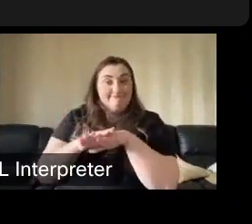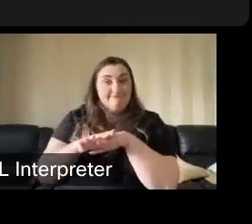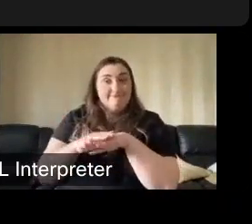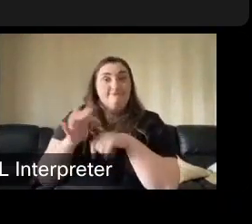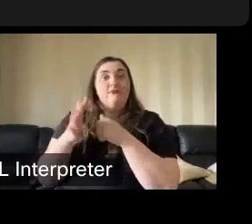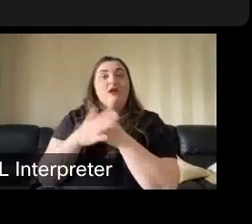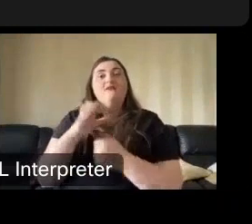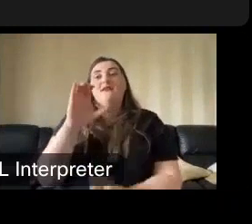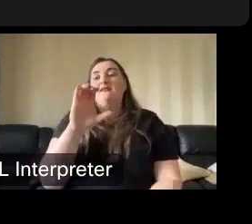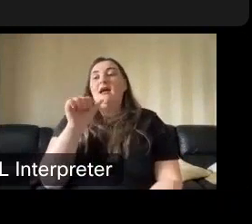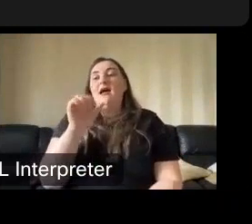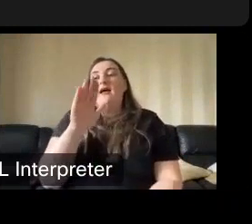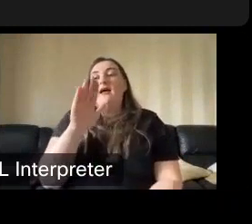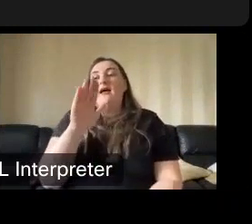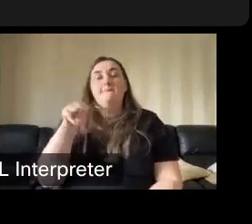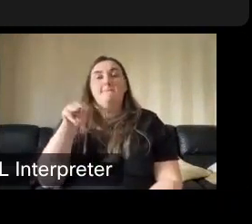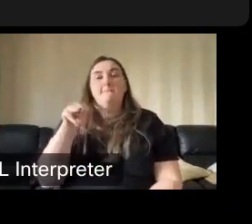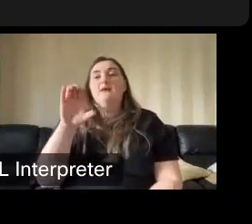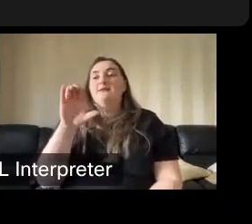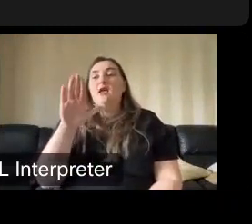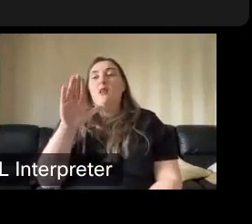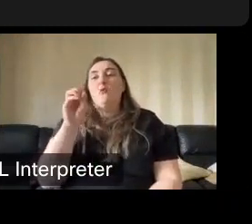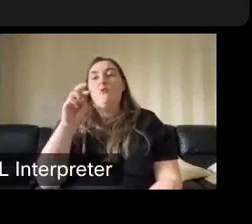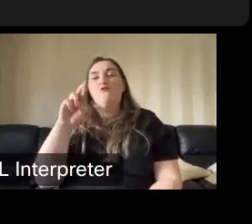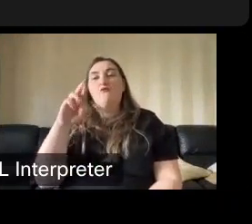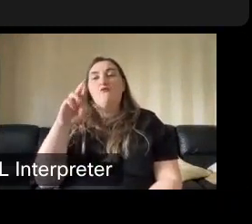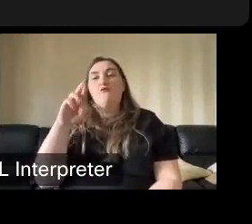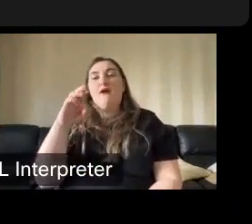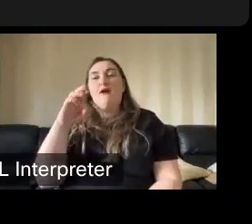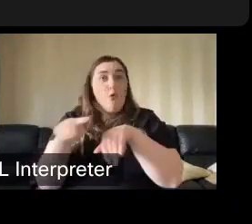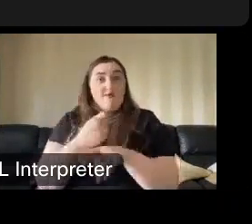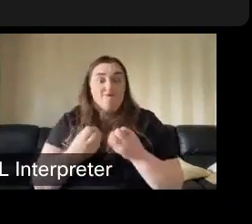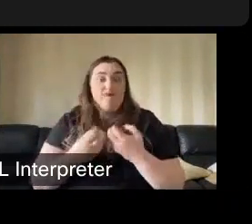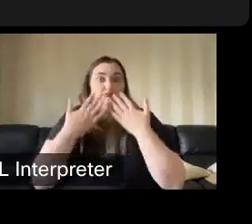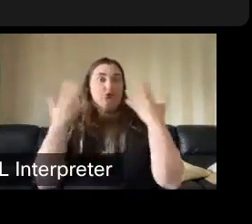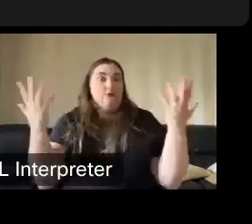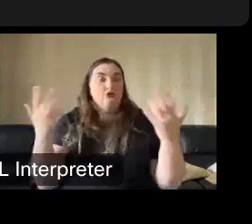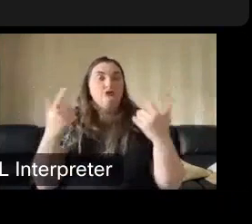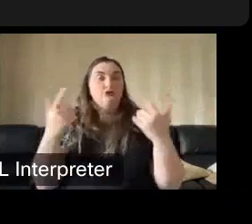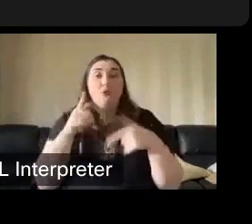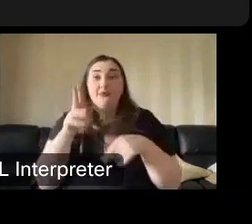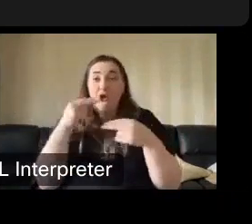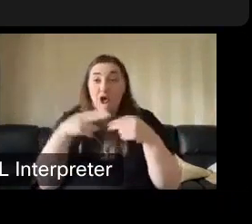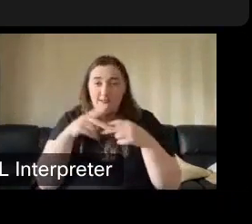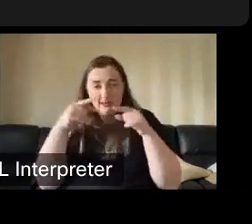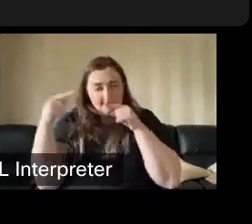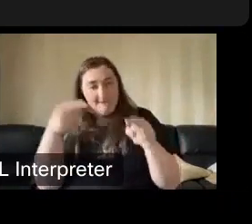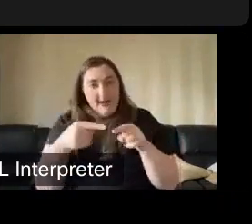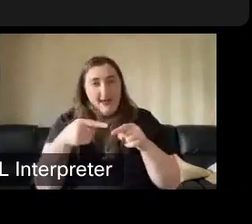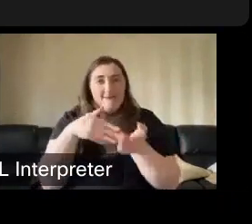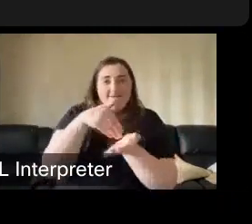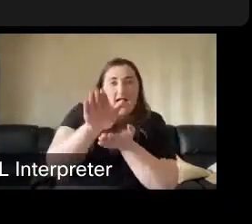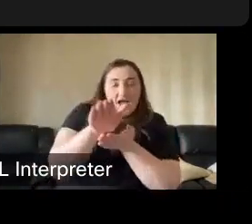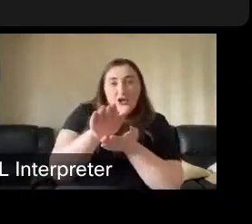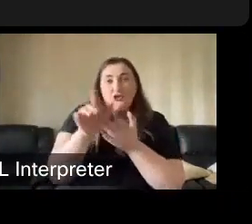chloride overdose. The nurse is blamed, suspended, and fired. Her license to